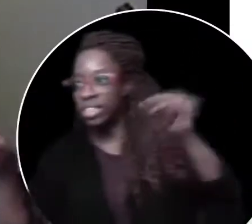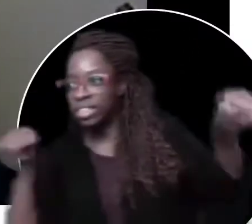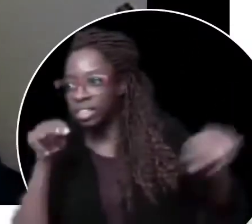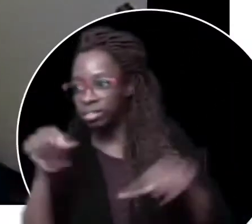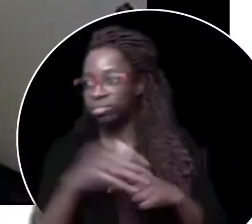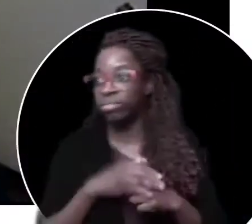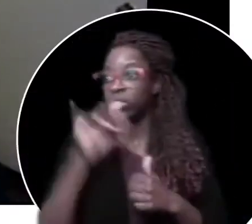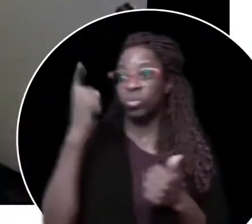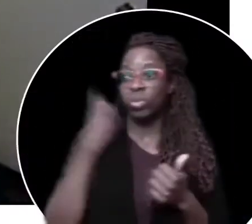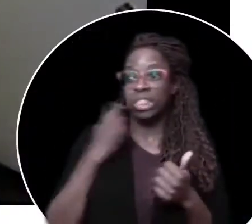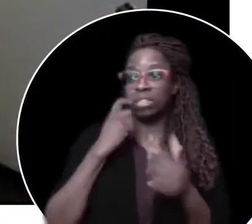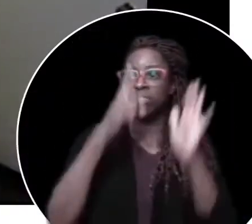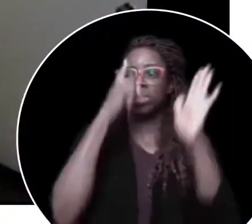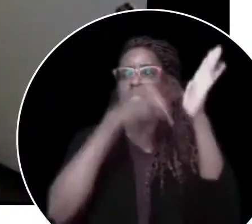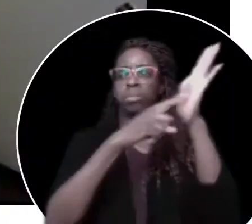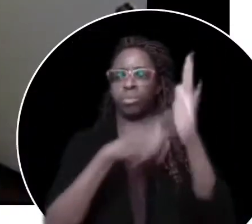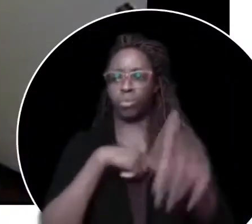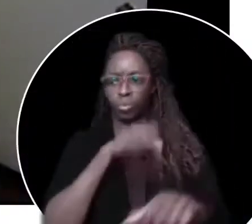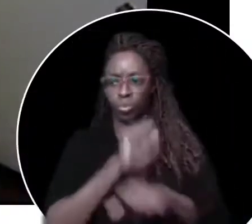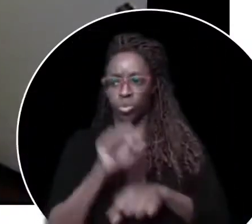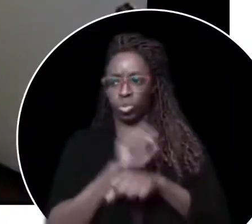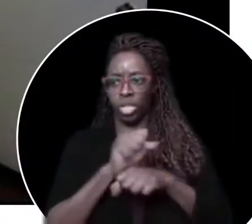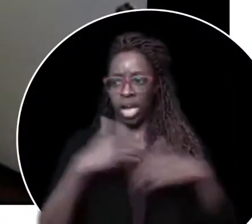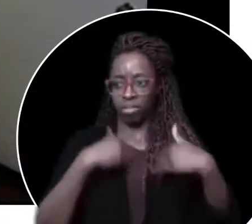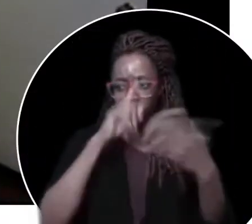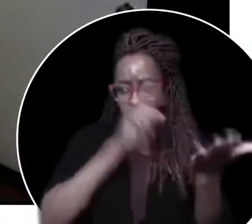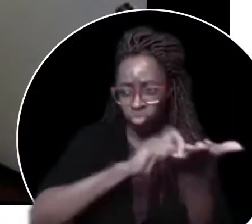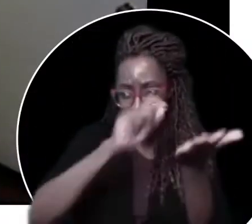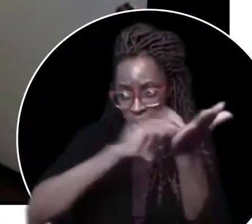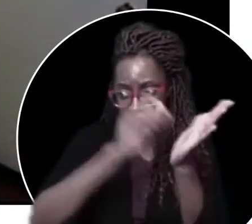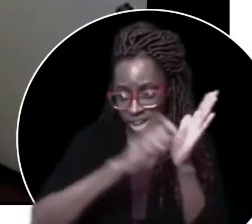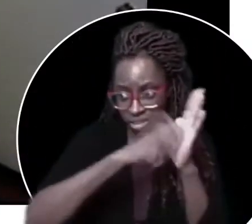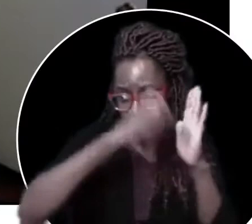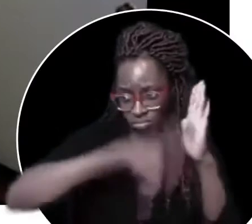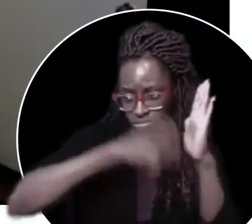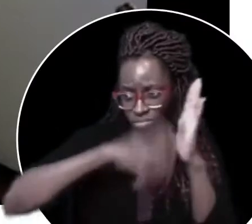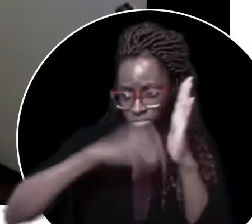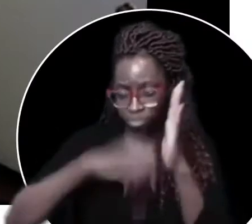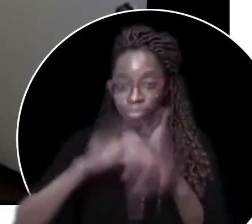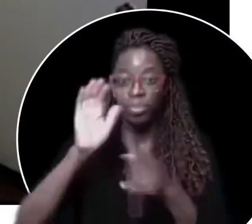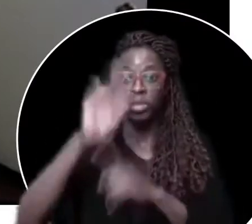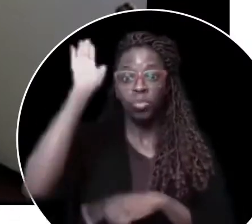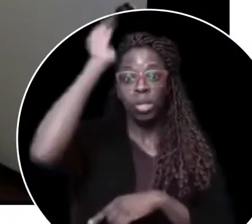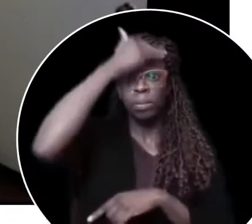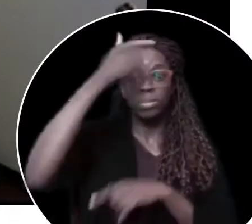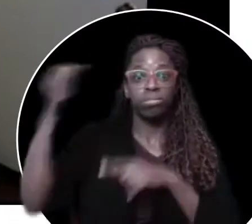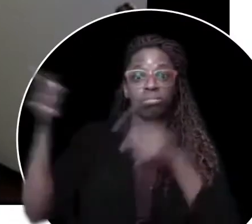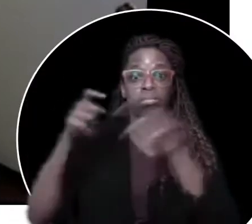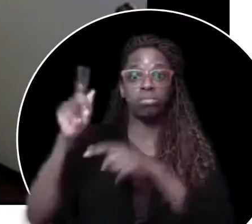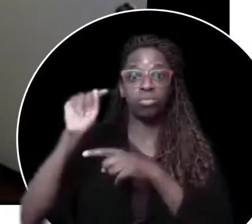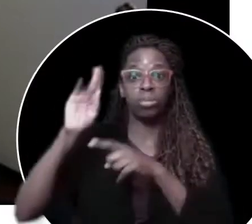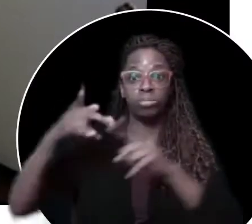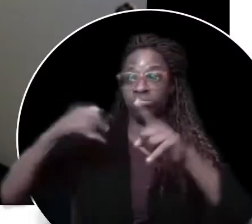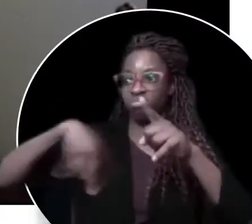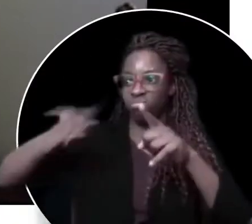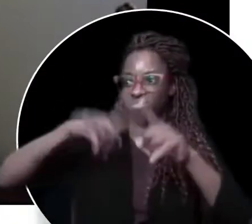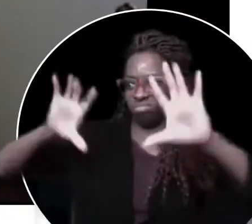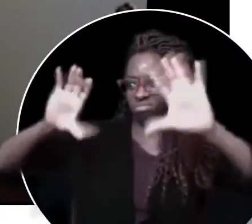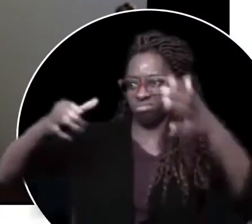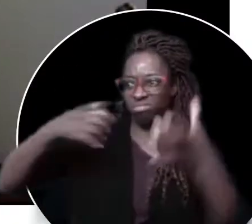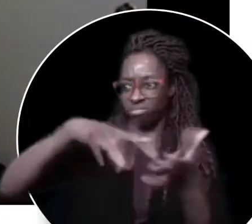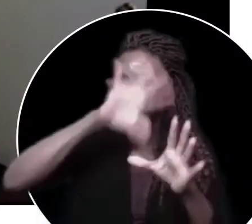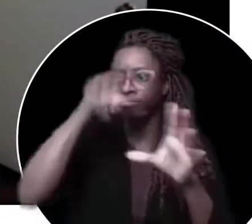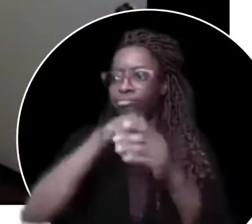different iterations of what we know as the Muslim ban. The deliberate inclusion of this term